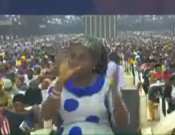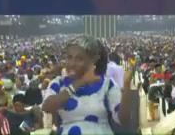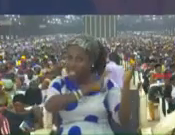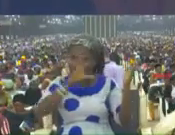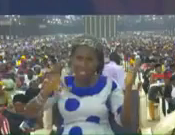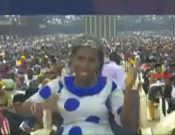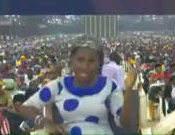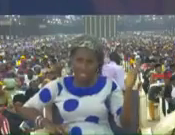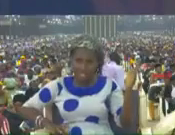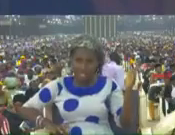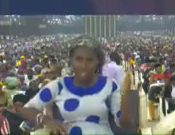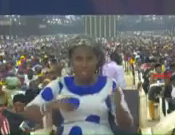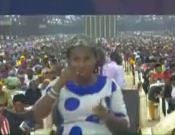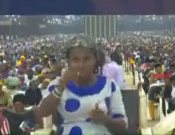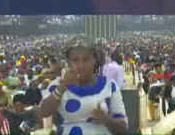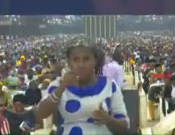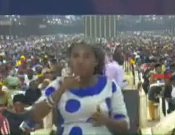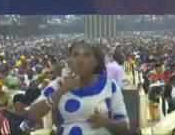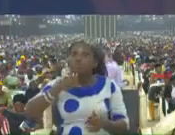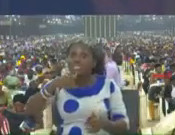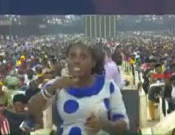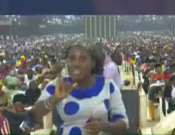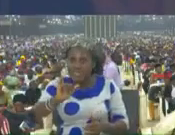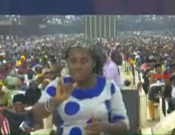Answer that question tonight.